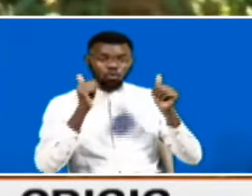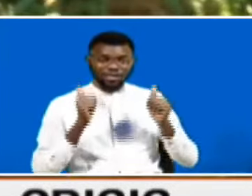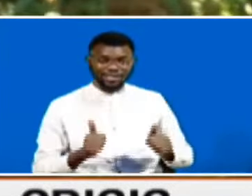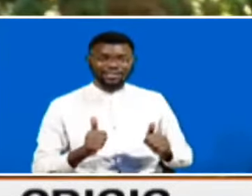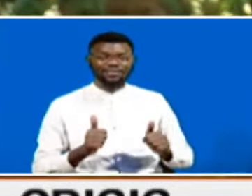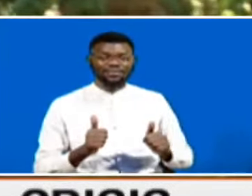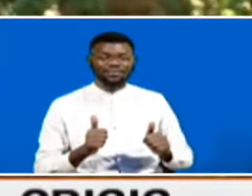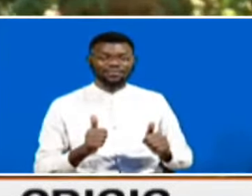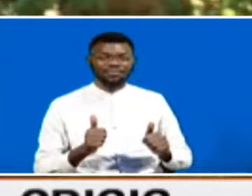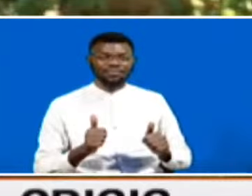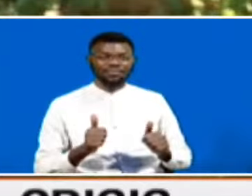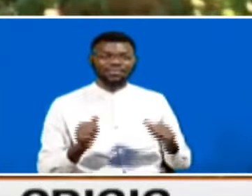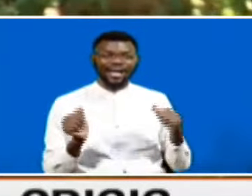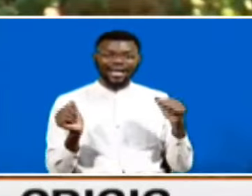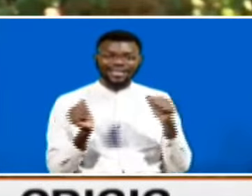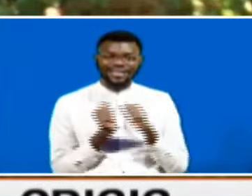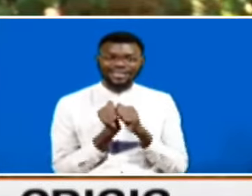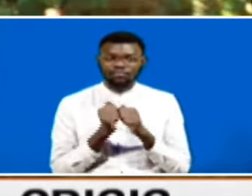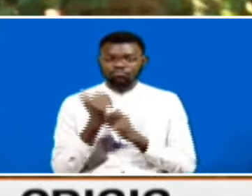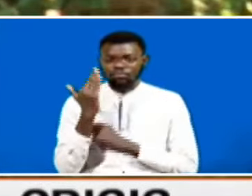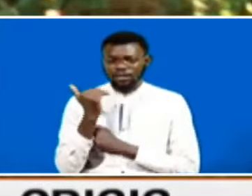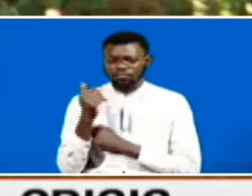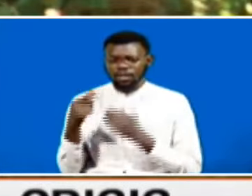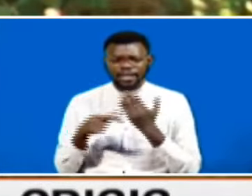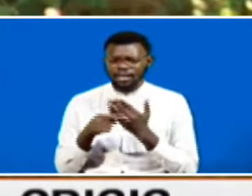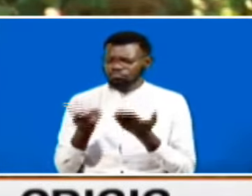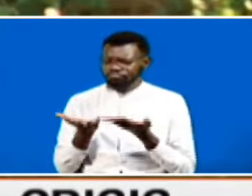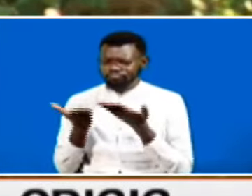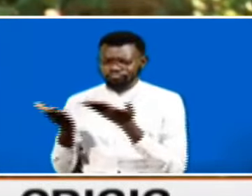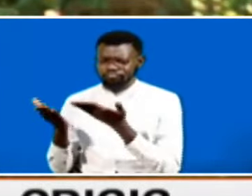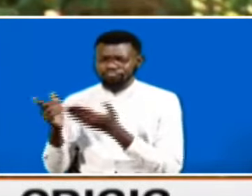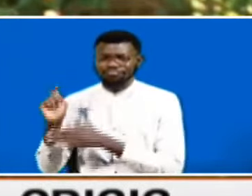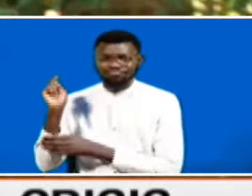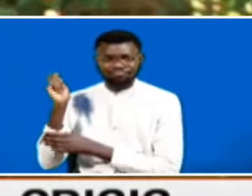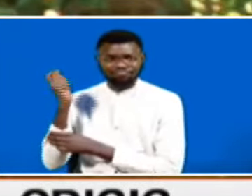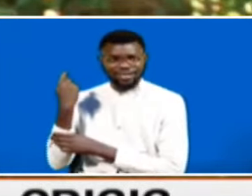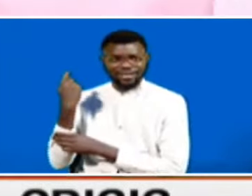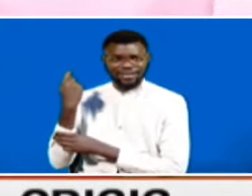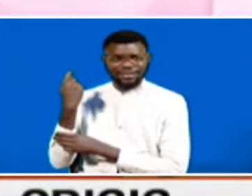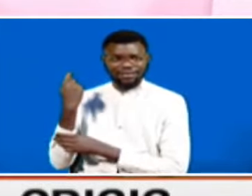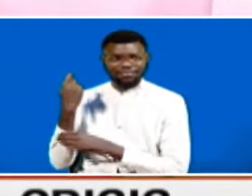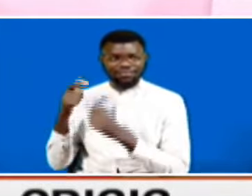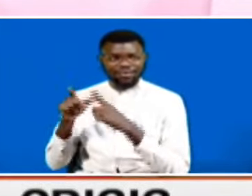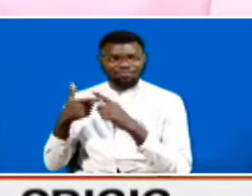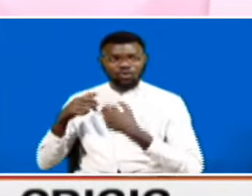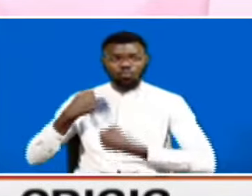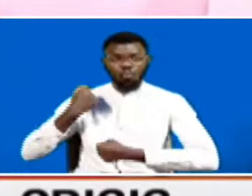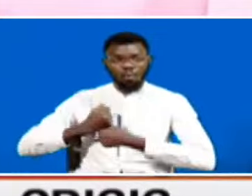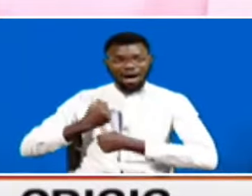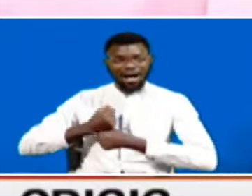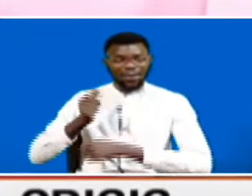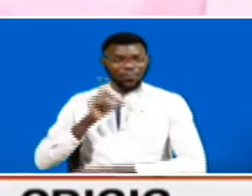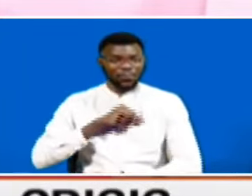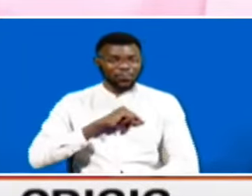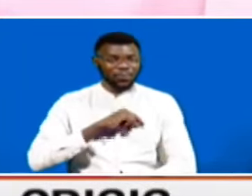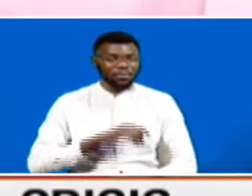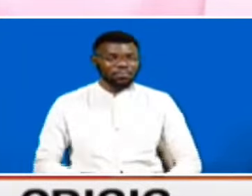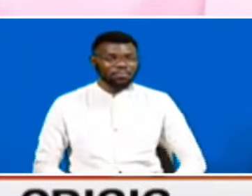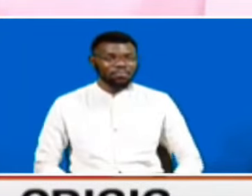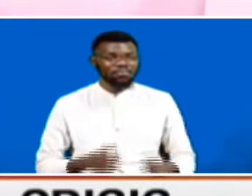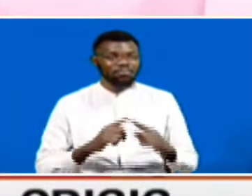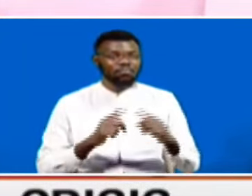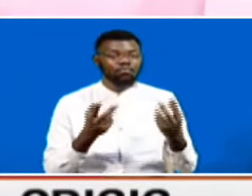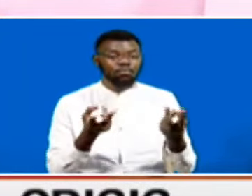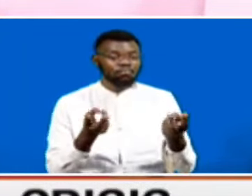for 10 or so days and we'll forward the names to the president. Okay. Yeah, that's all. However, it seems the panel may have to wait